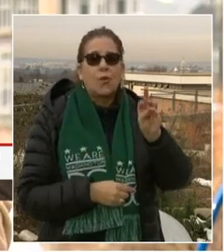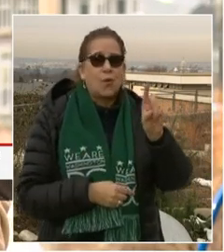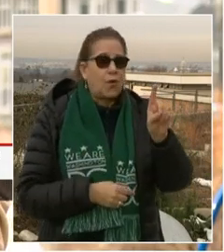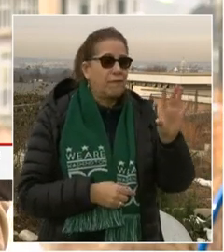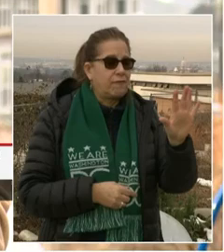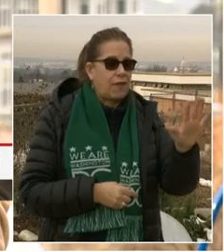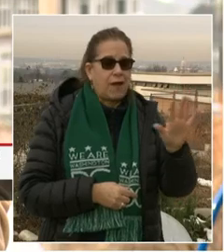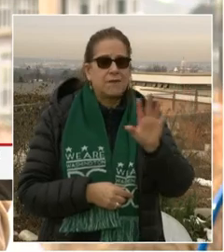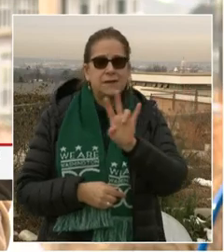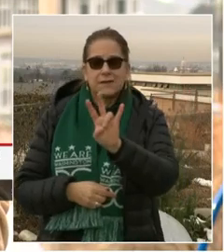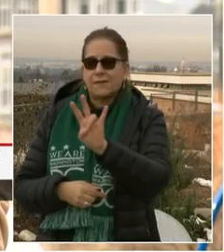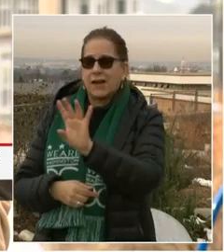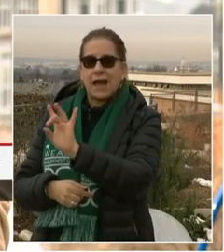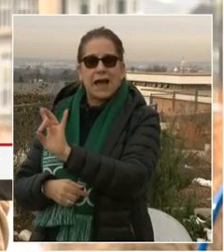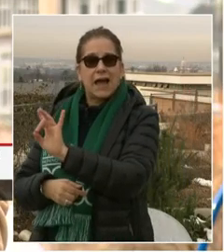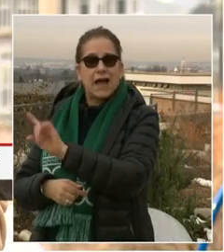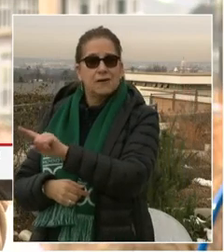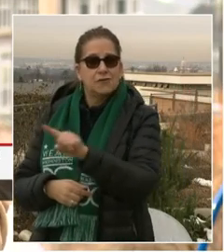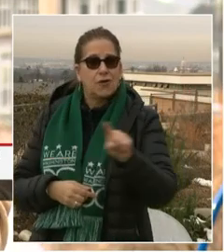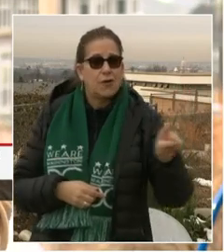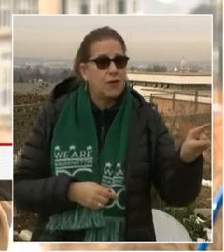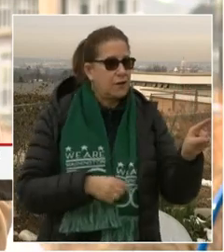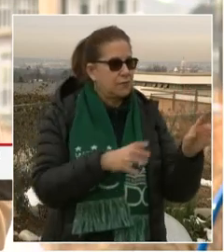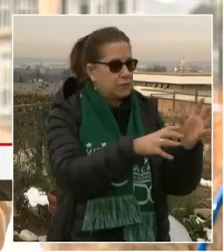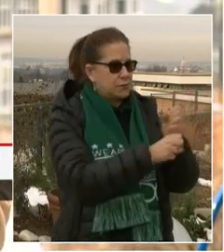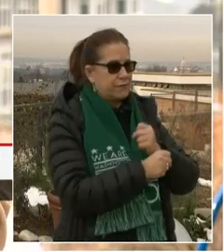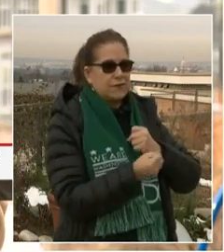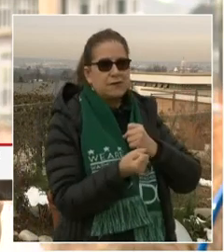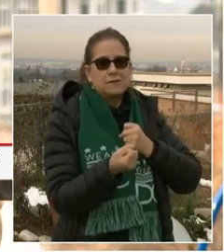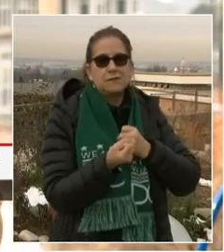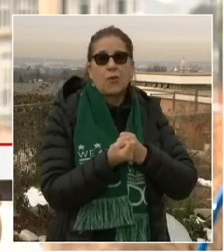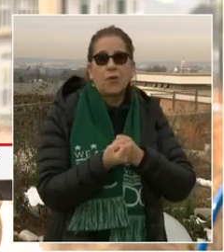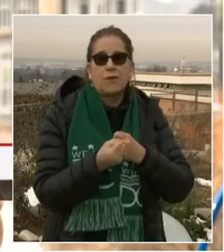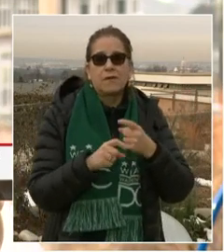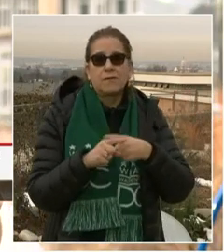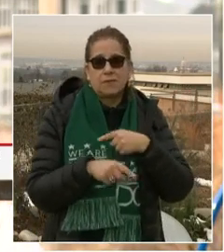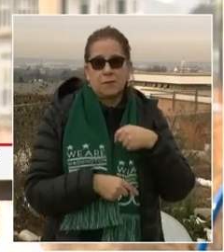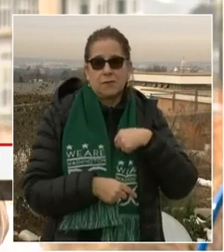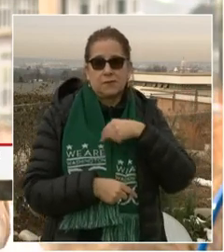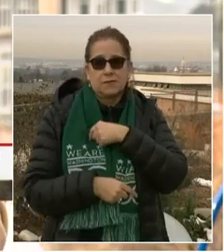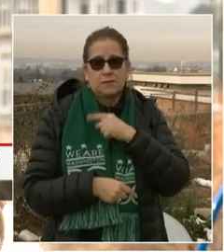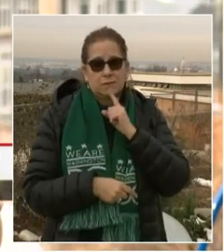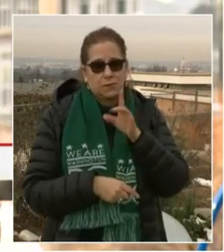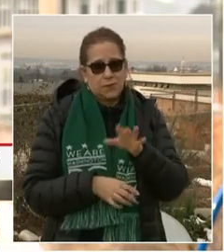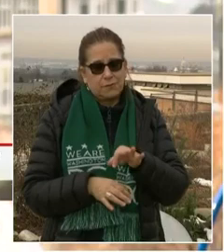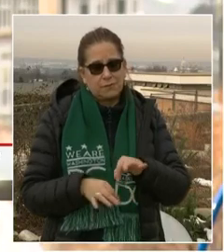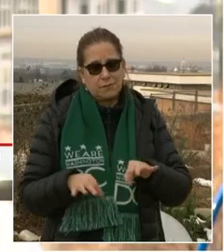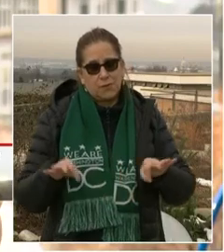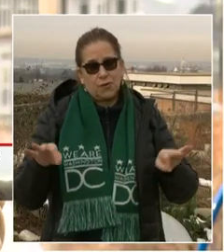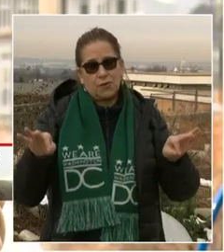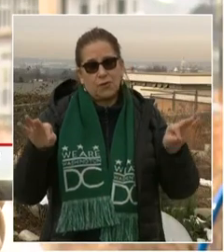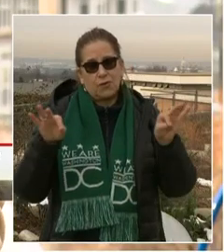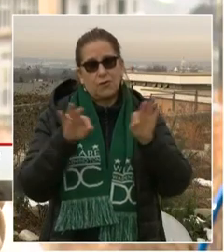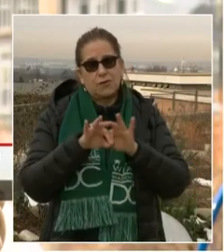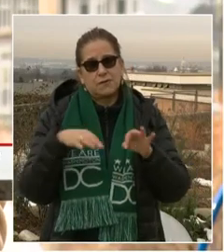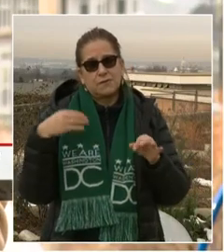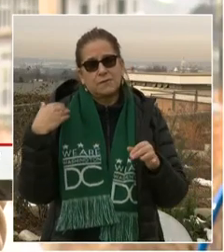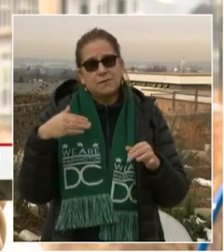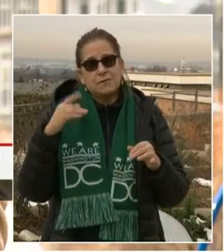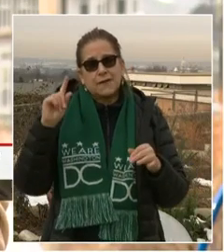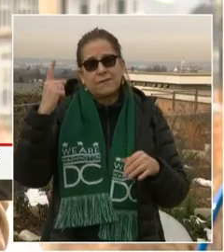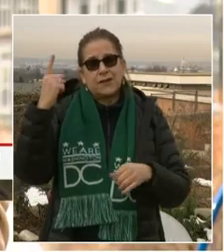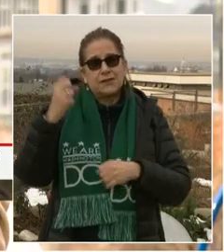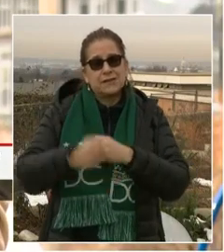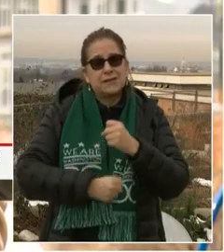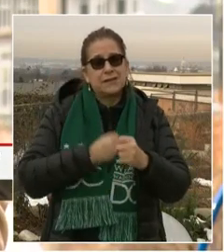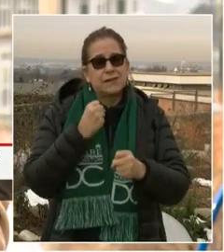absolutely critical. The first year of a child's life brings a significant financial strain, as those parents in the room know. With